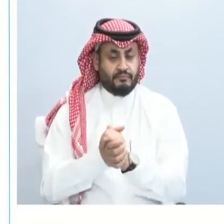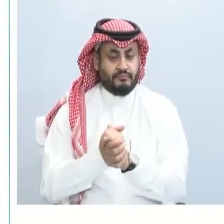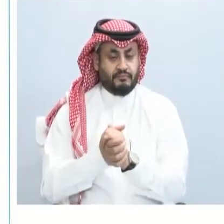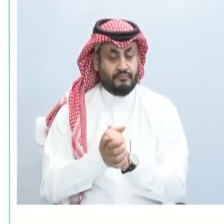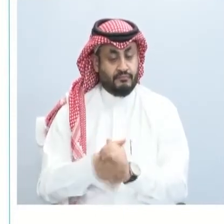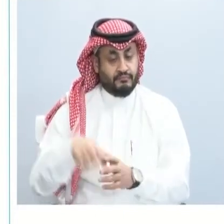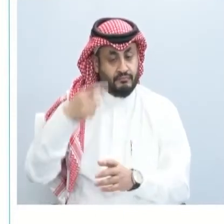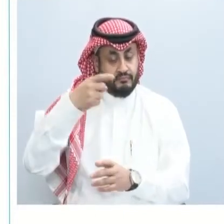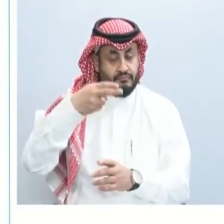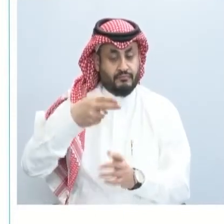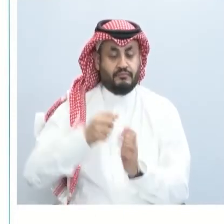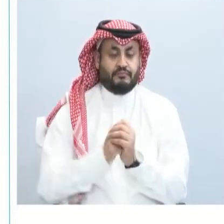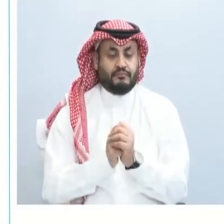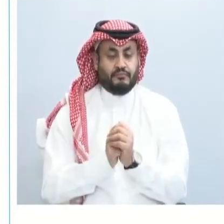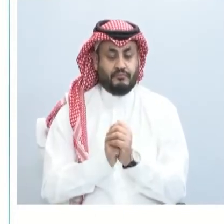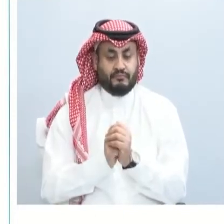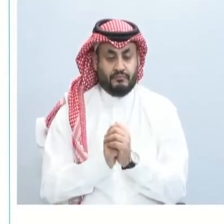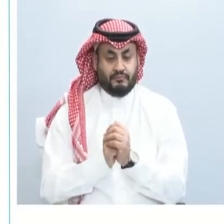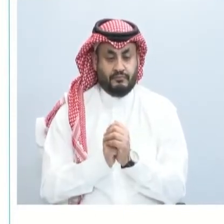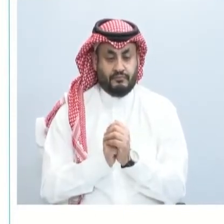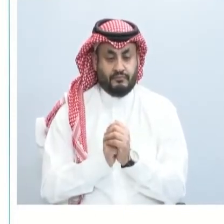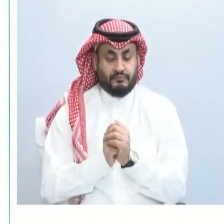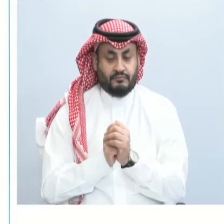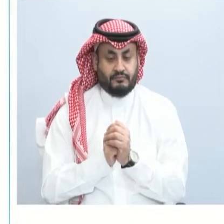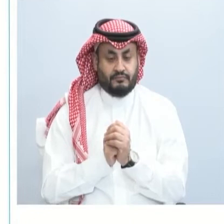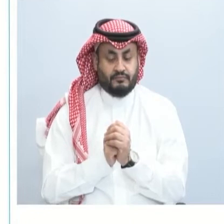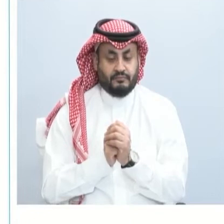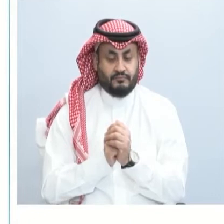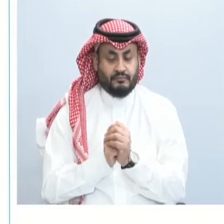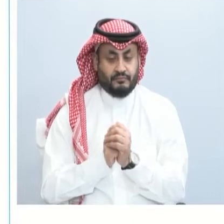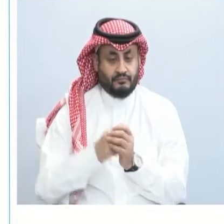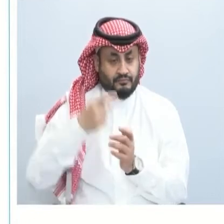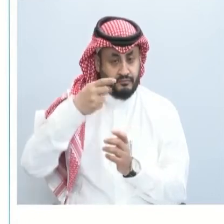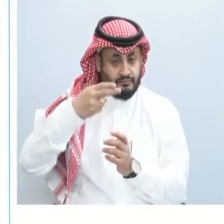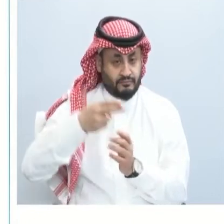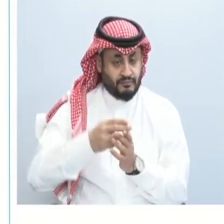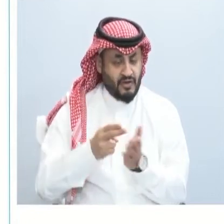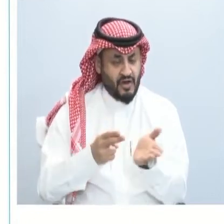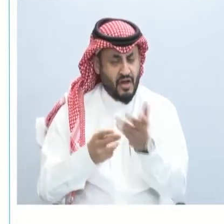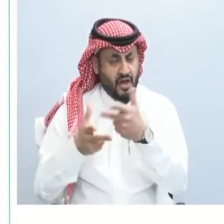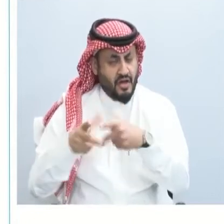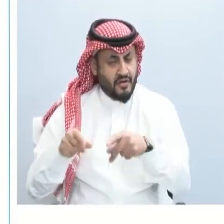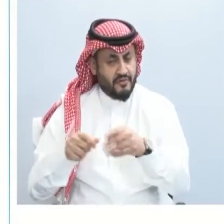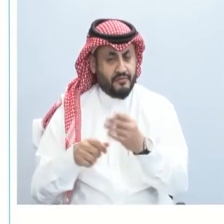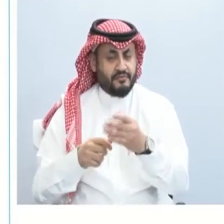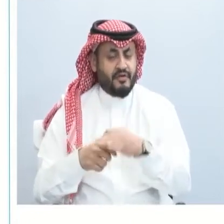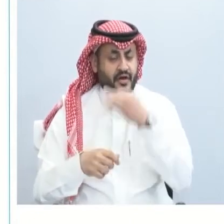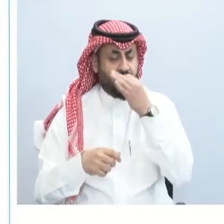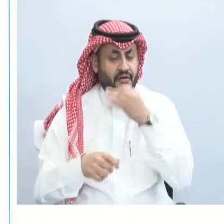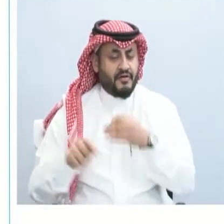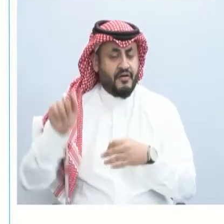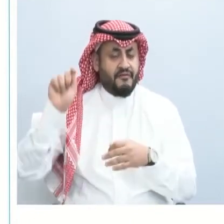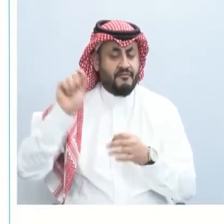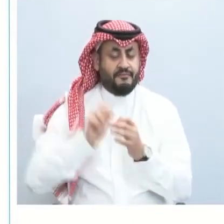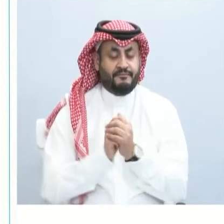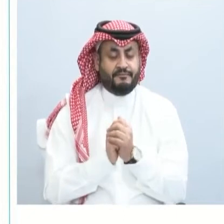is exactly GH, and mostly GH, when it comes at the end, we pronounce it the